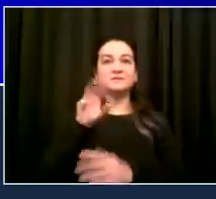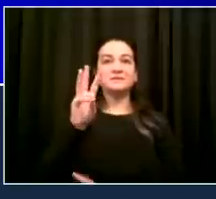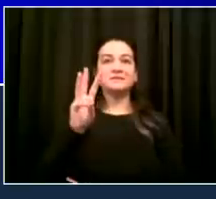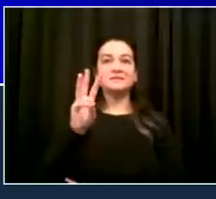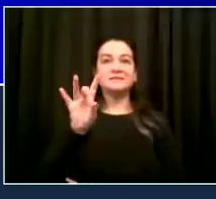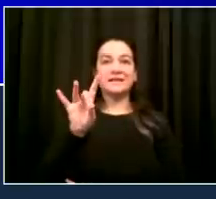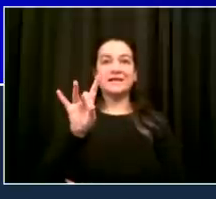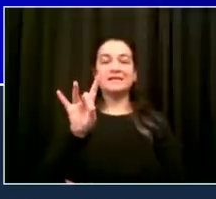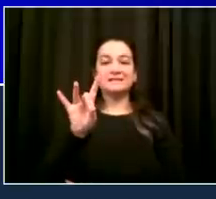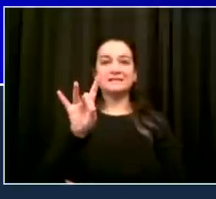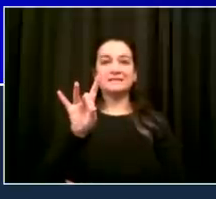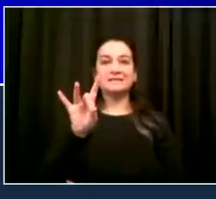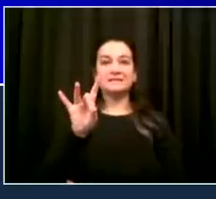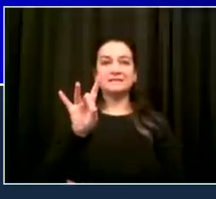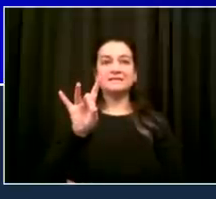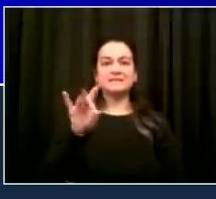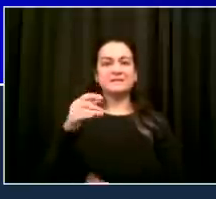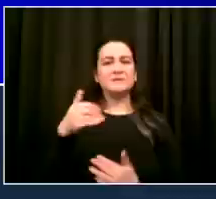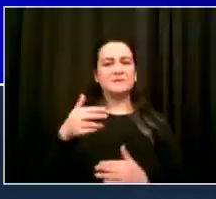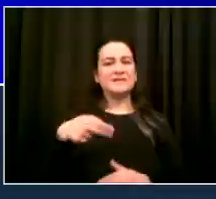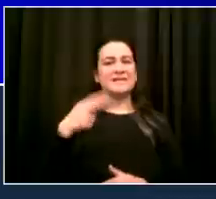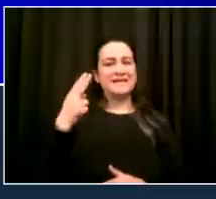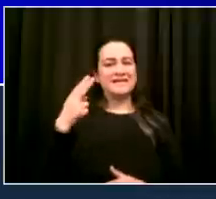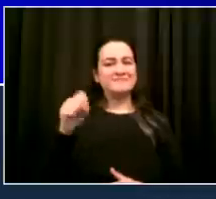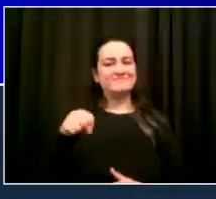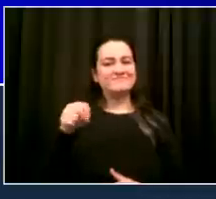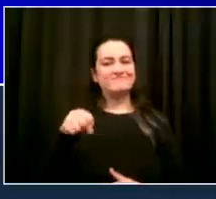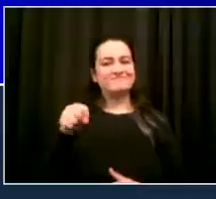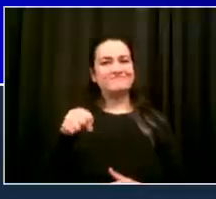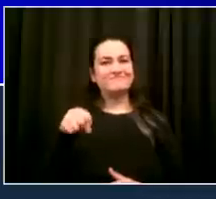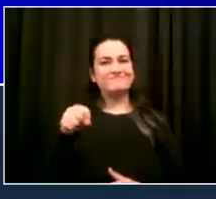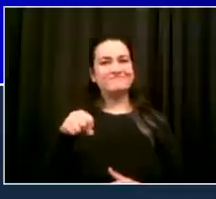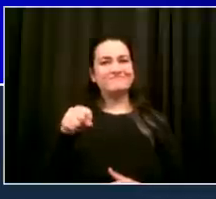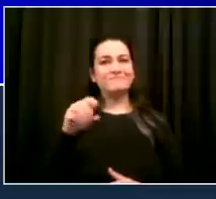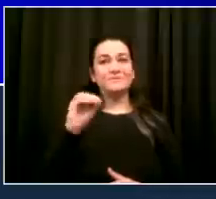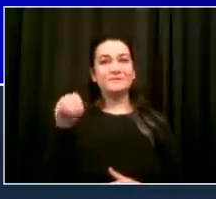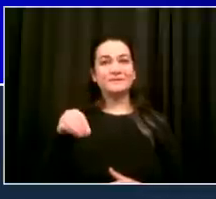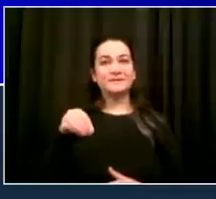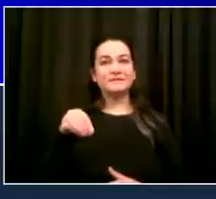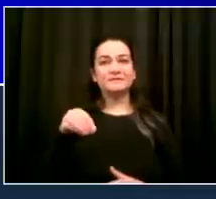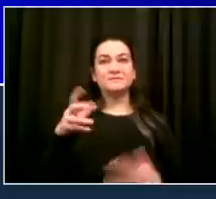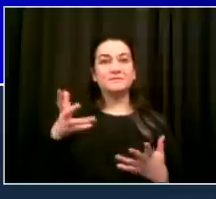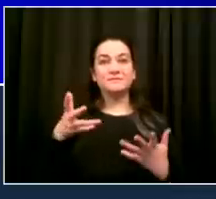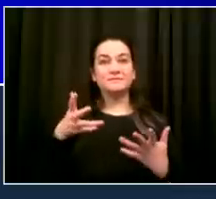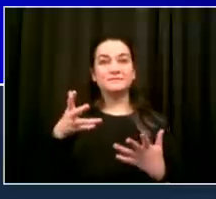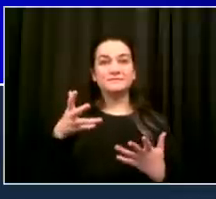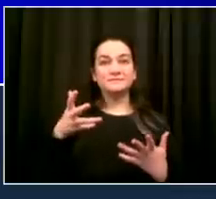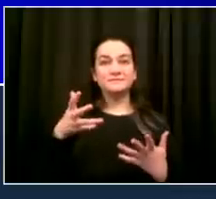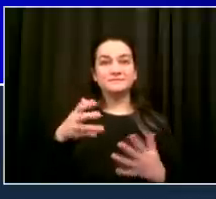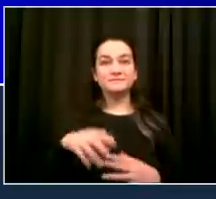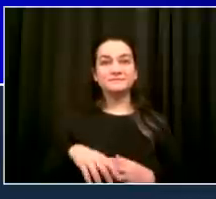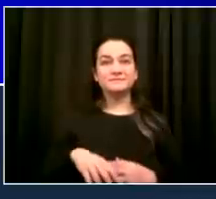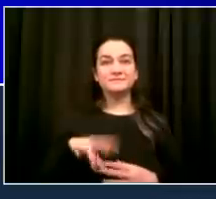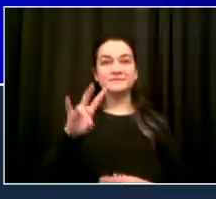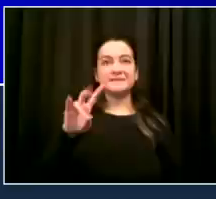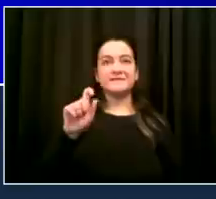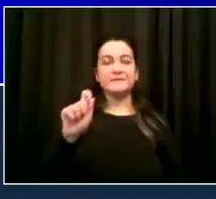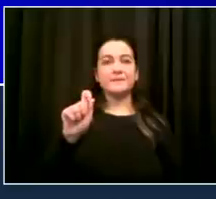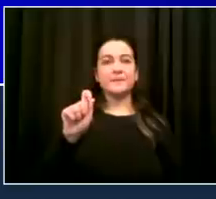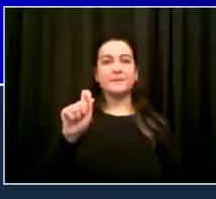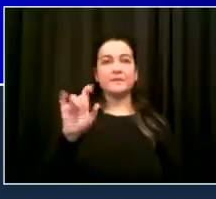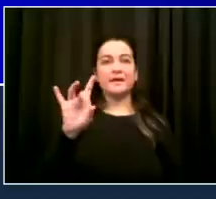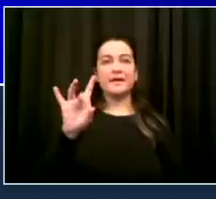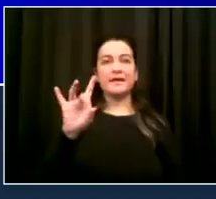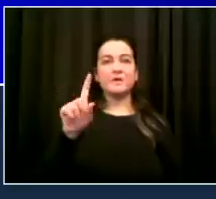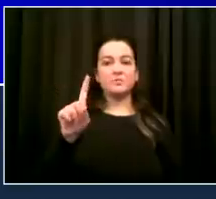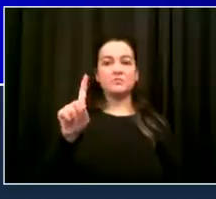same with number 3%, New York City residents testing positive, seven-day rolling average, 8.15%. Everyone, we got to just keep buckling